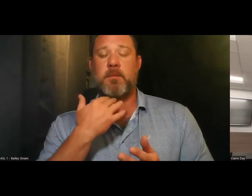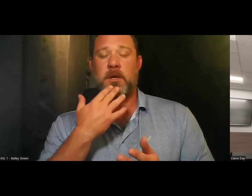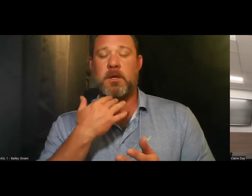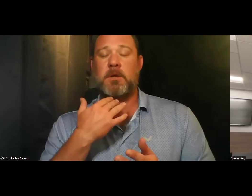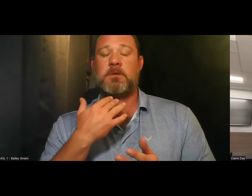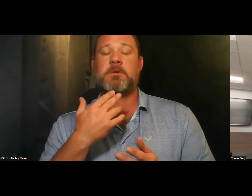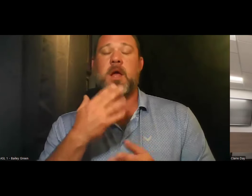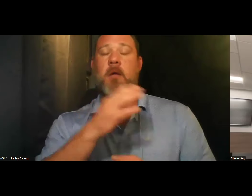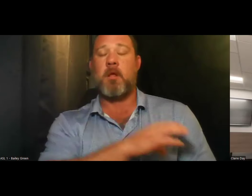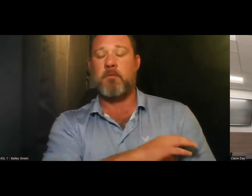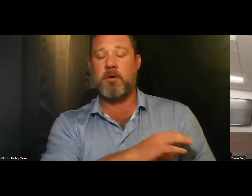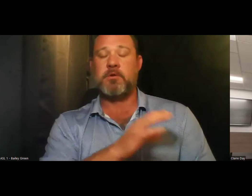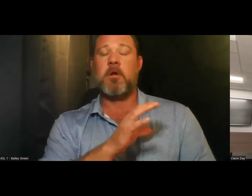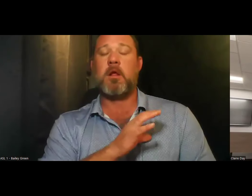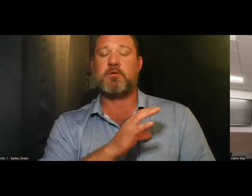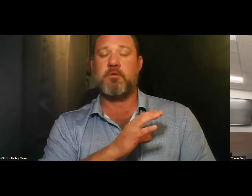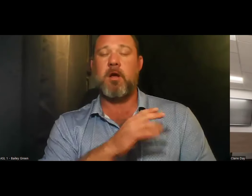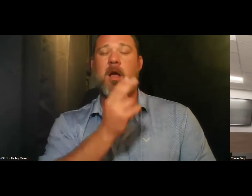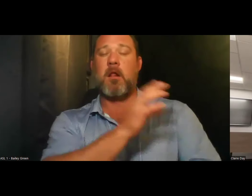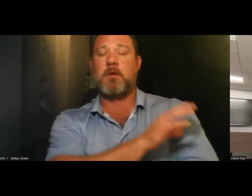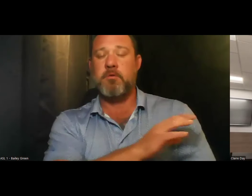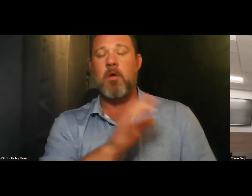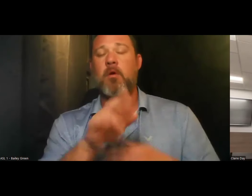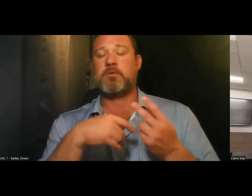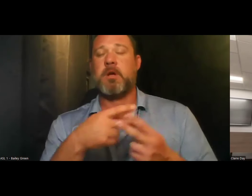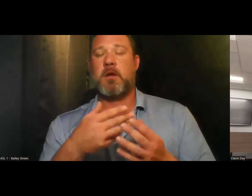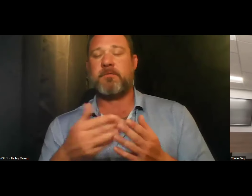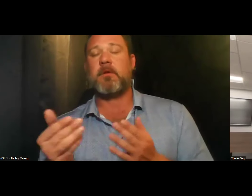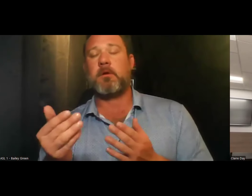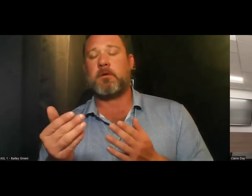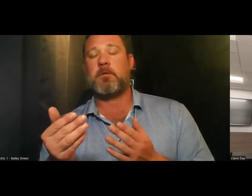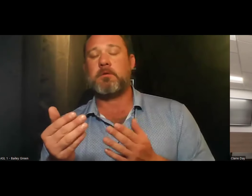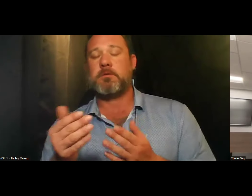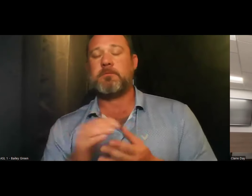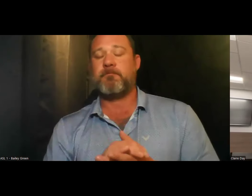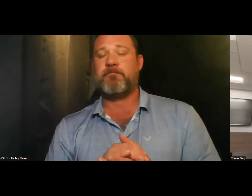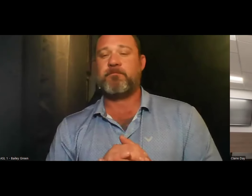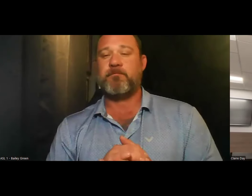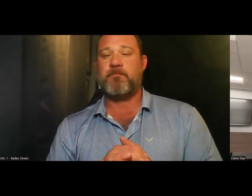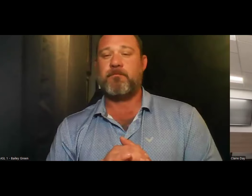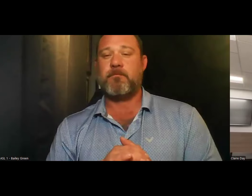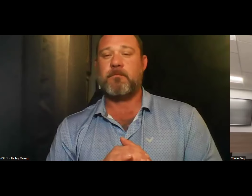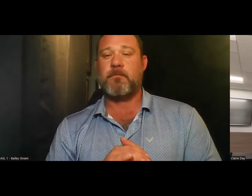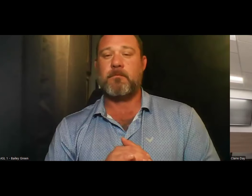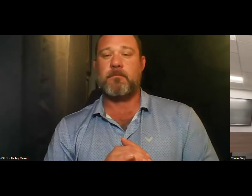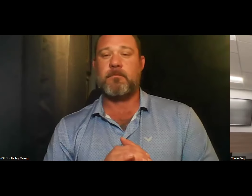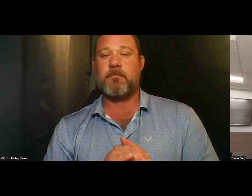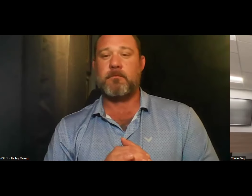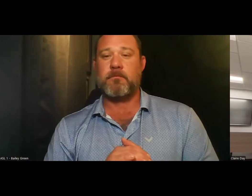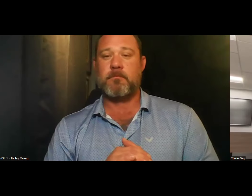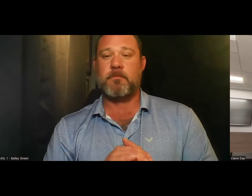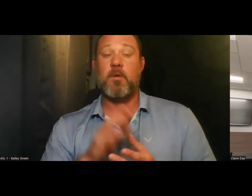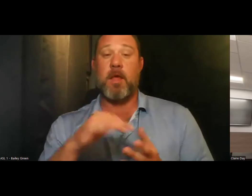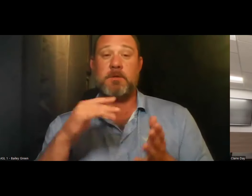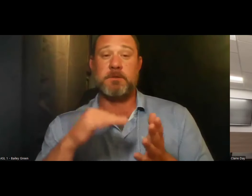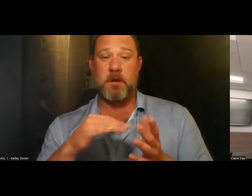pressure, cholesterol, all of those sorts of things. So overall, the study was a positive outcome. Like we said,